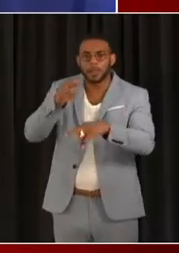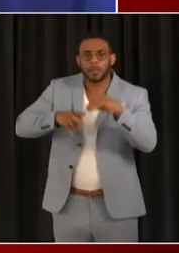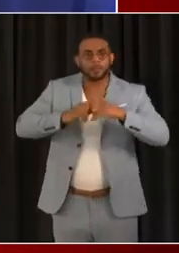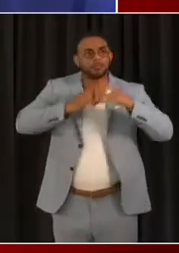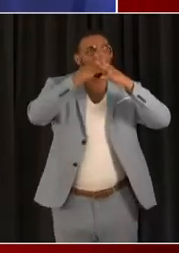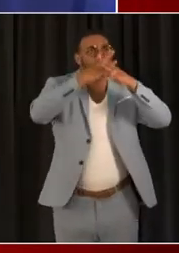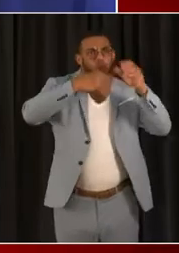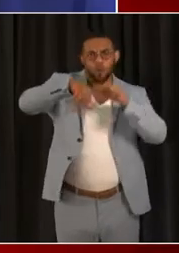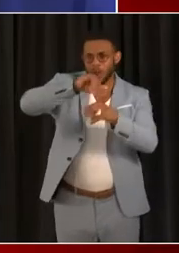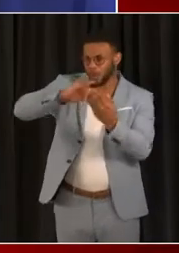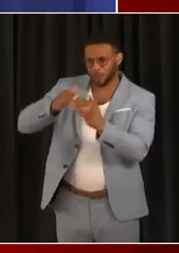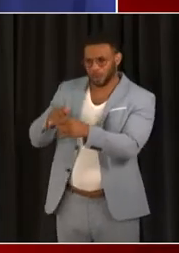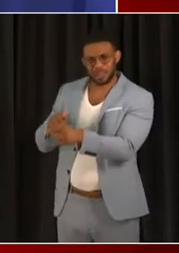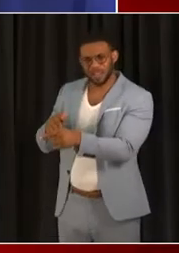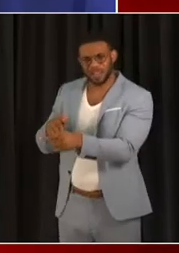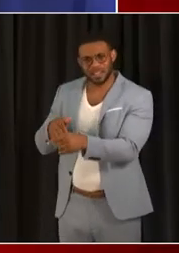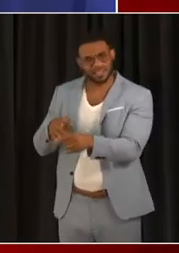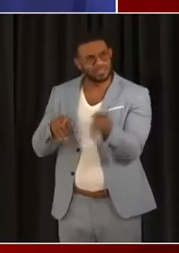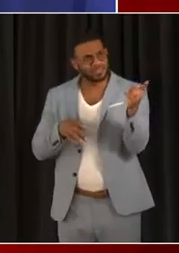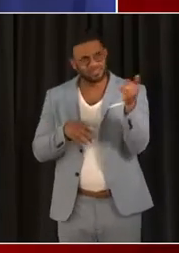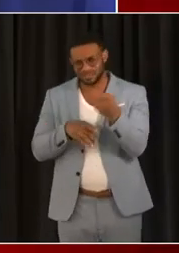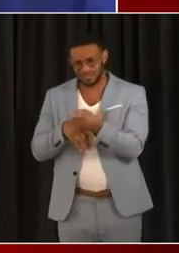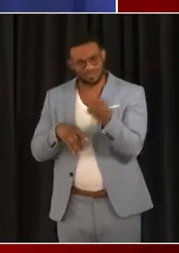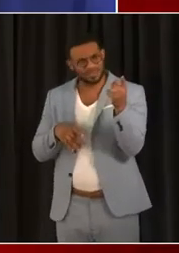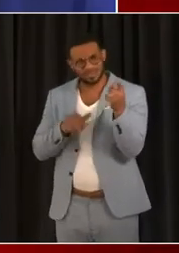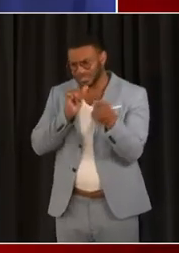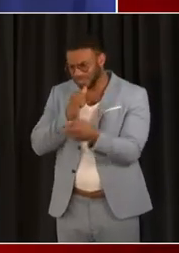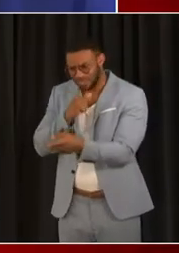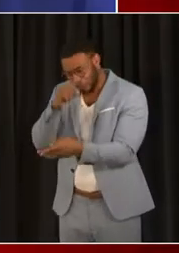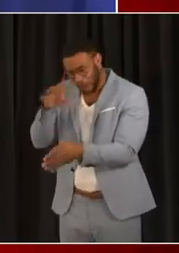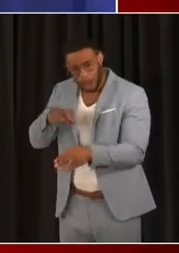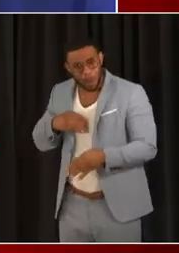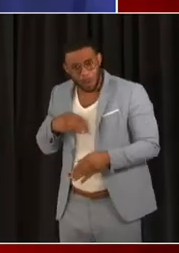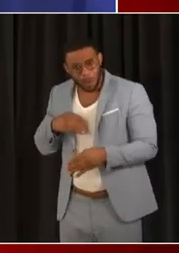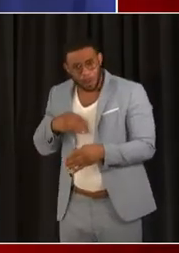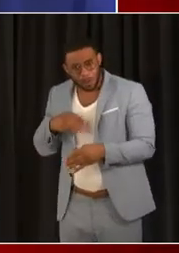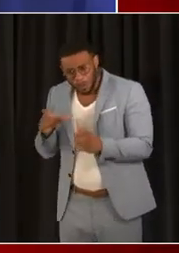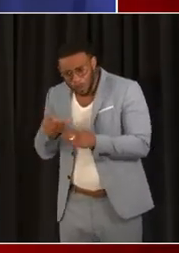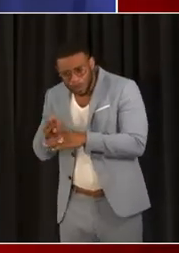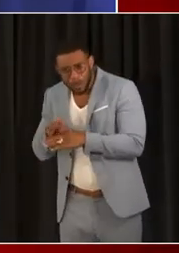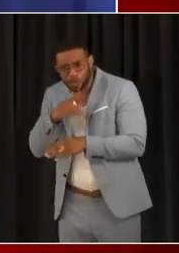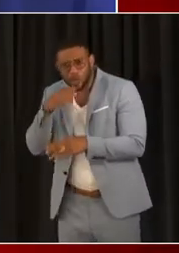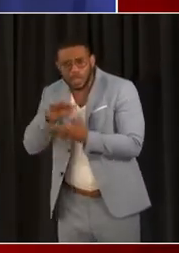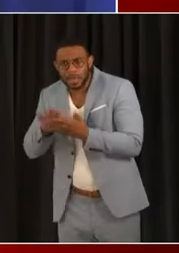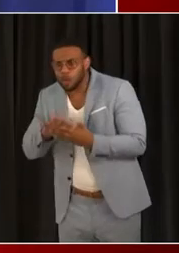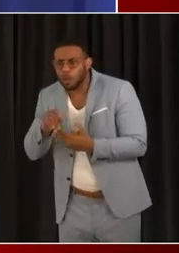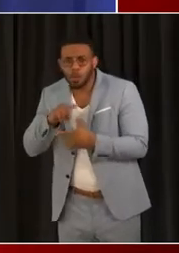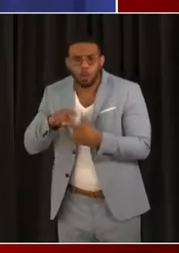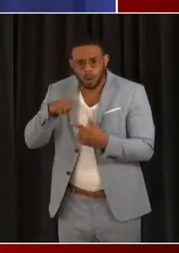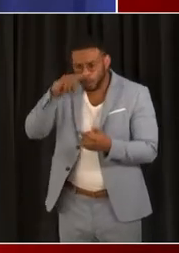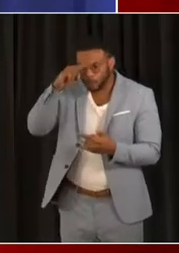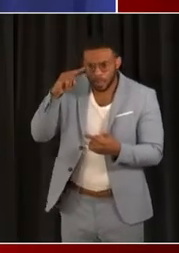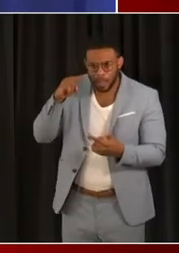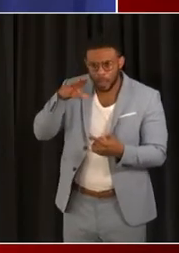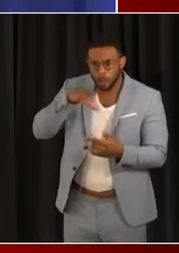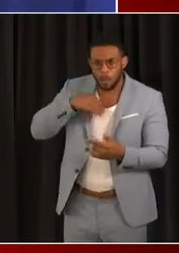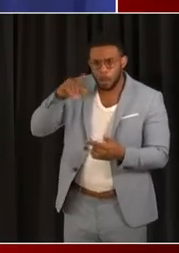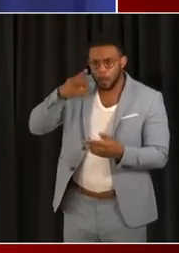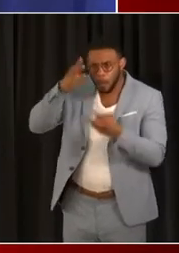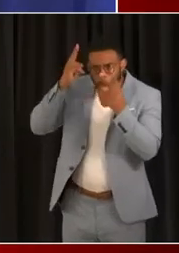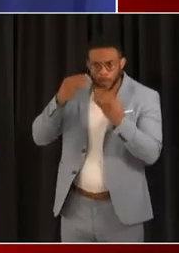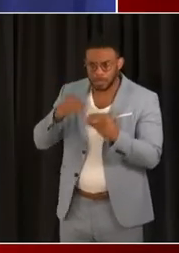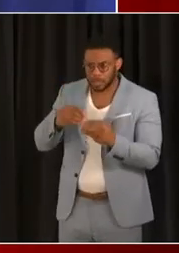buildings erected around communities that ultimately suffer the Black-owned dry cleaner or the